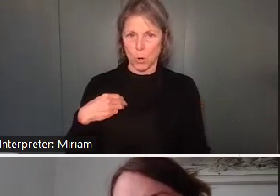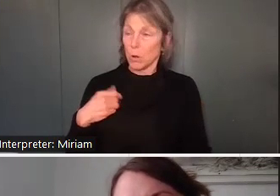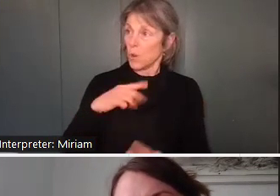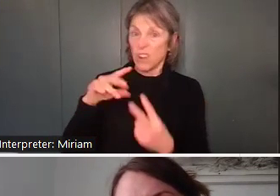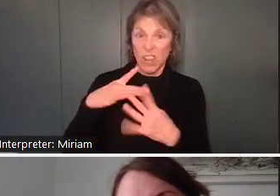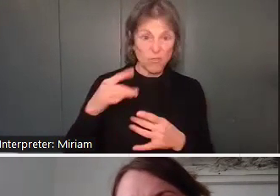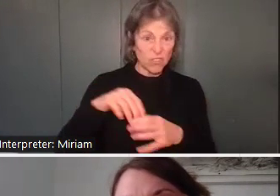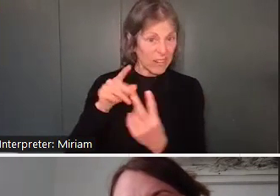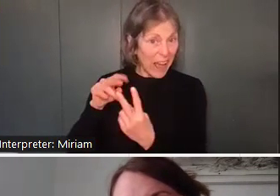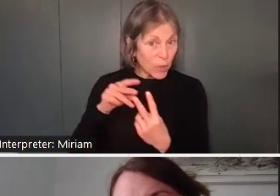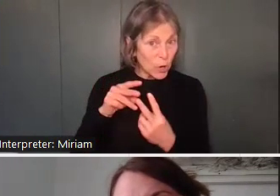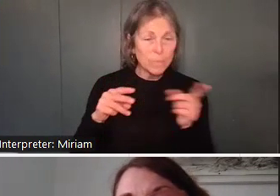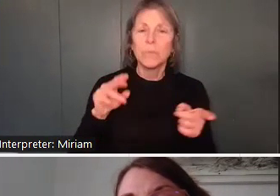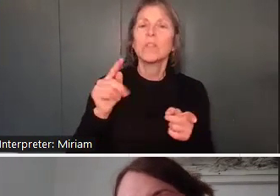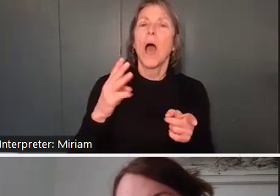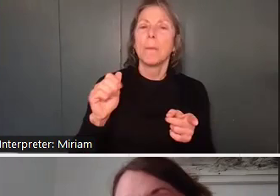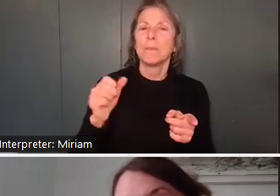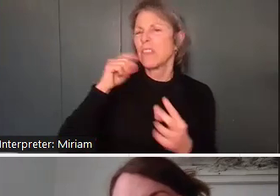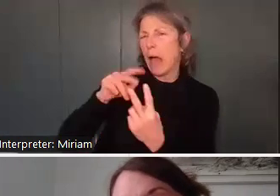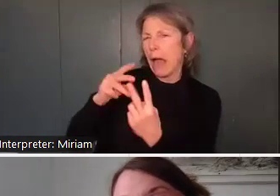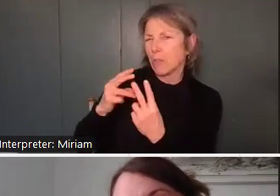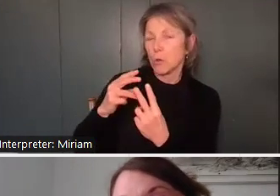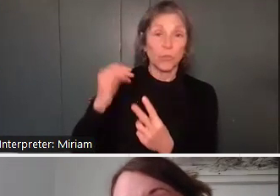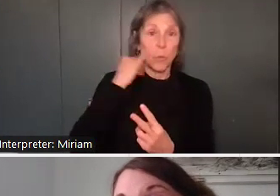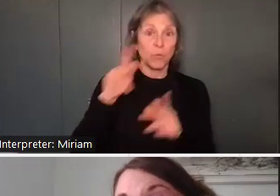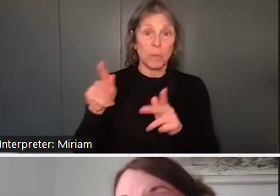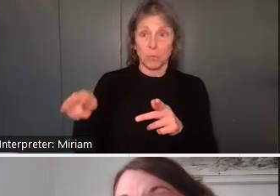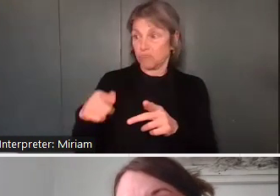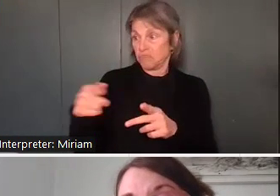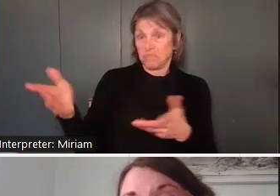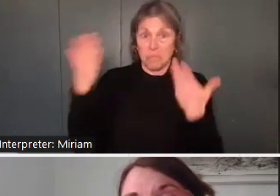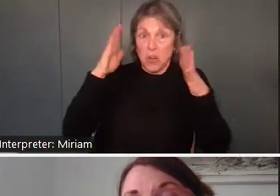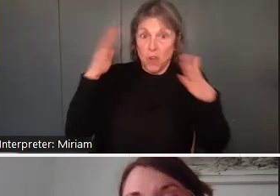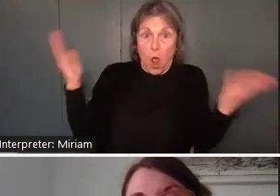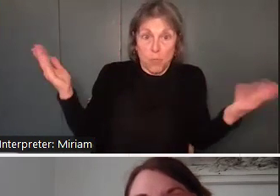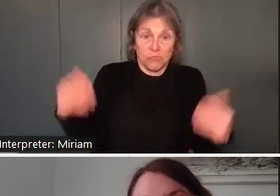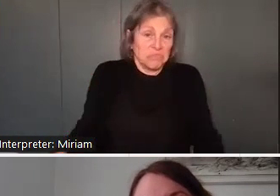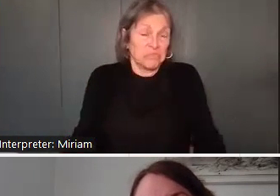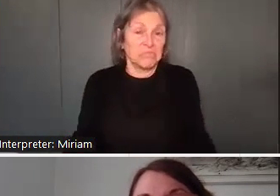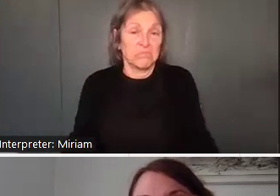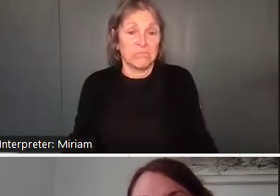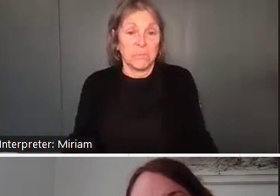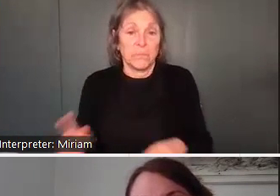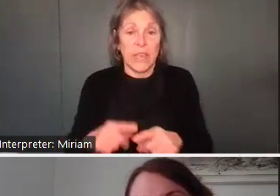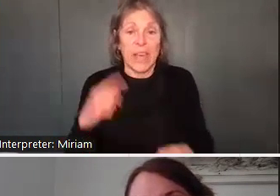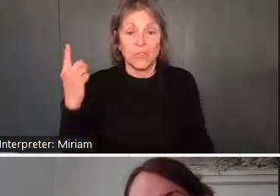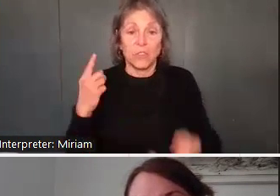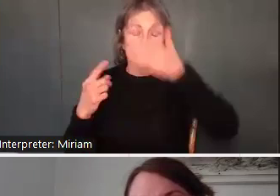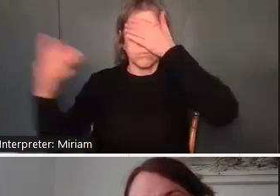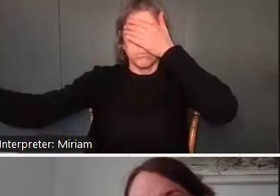either? I think either, because what if there's people we don't know? I mean, yeah. Yeah. Okay. I don't think we can just, yeah.